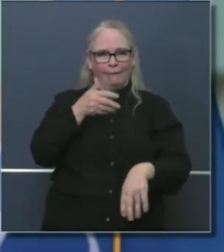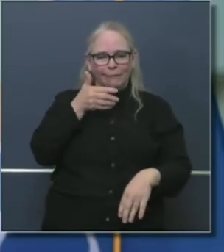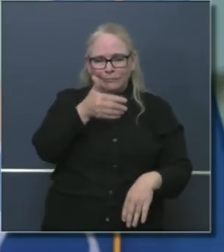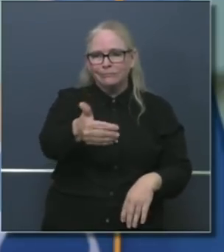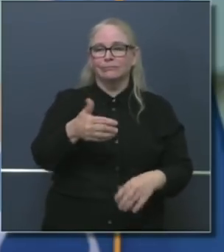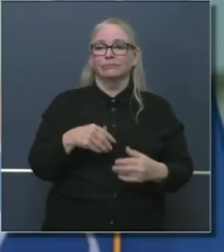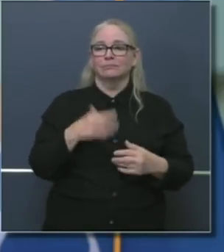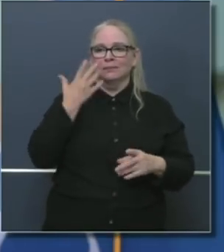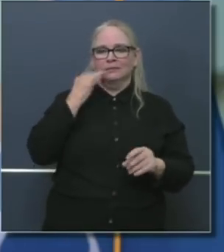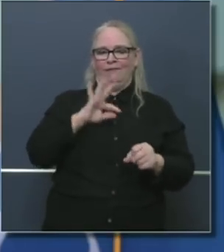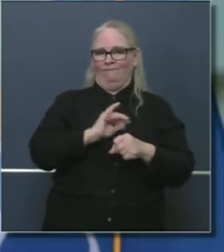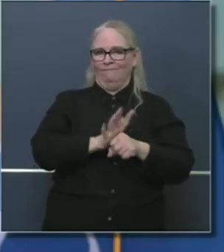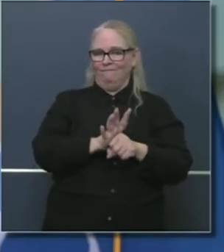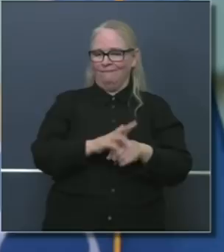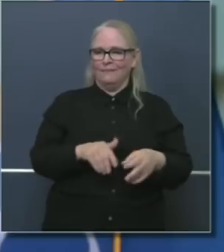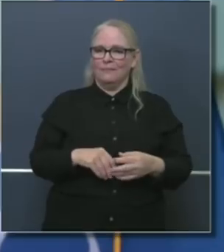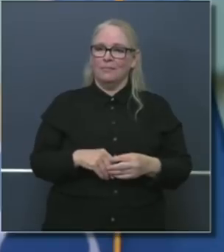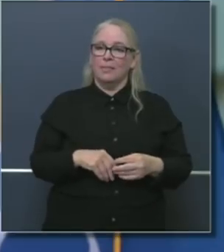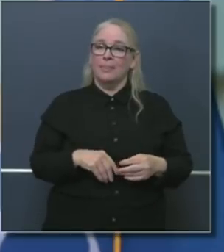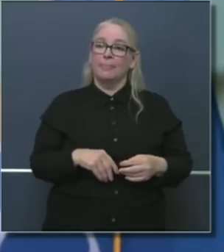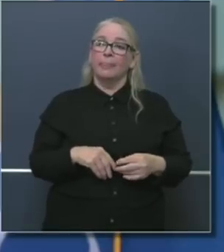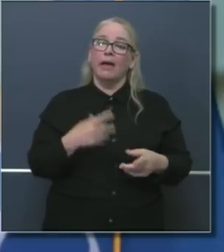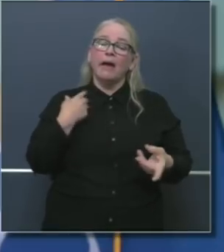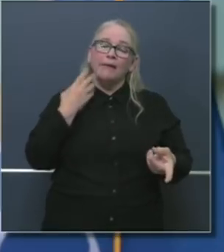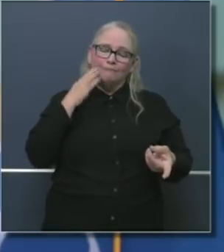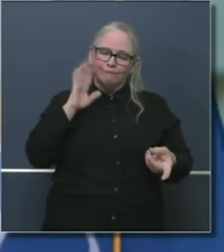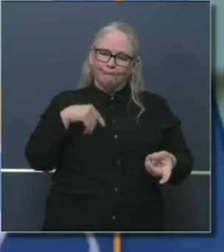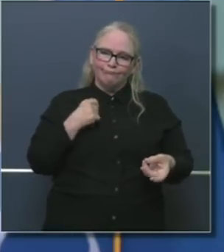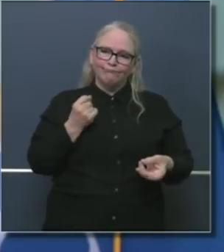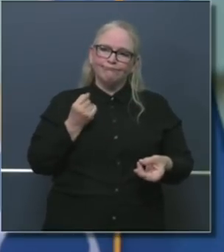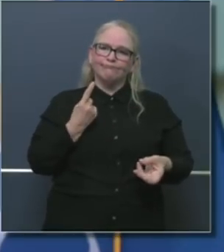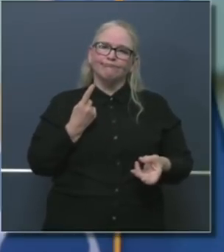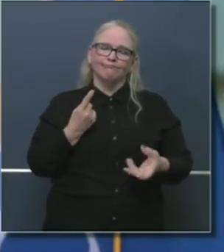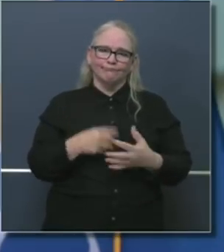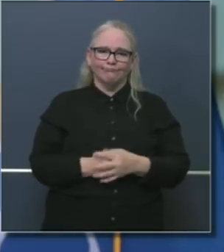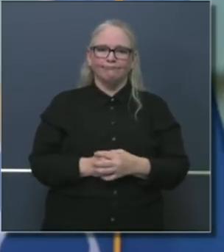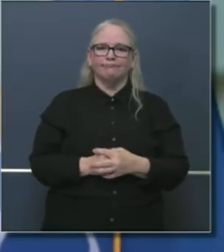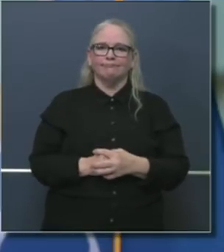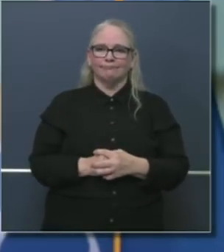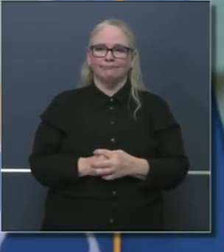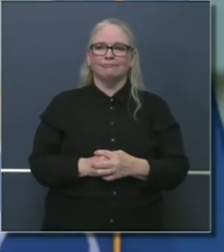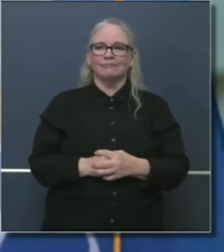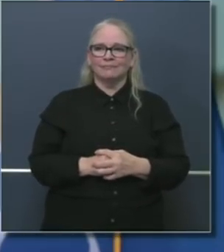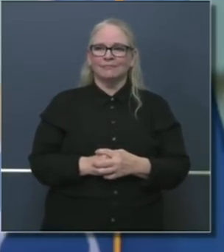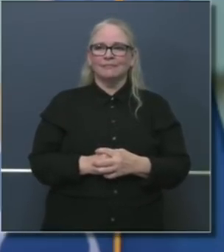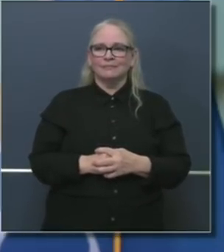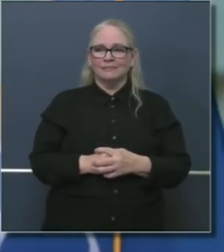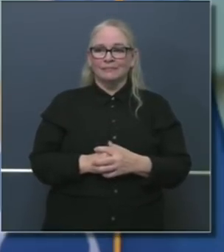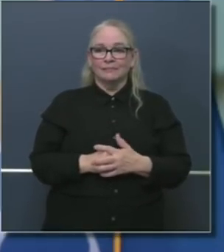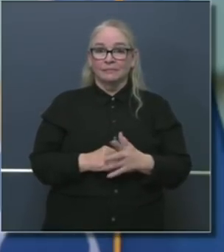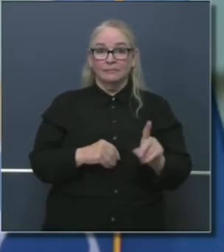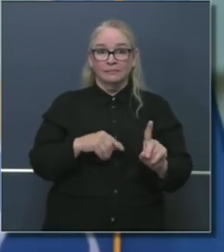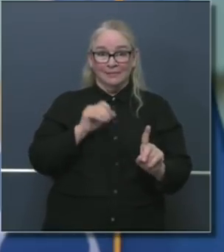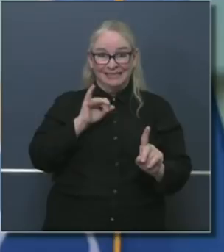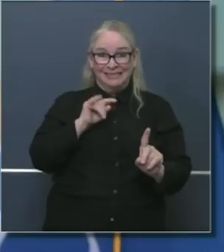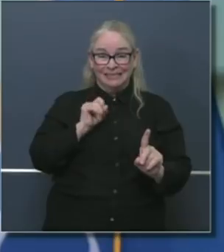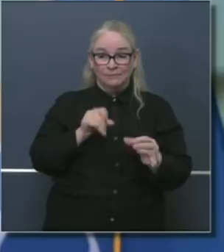sound significant, but it is as well very insignificant because the modifications are